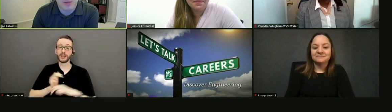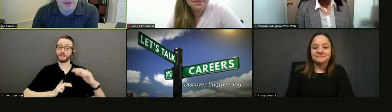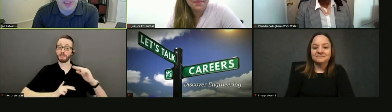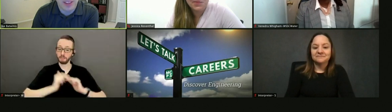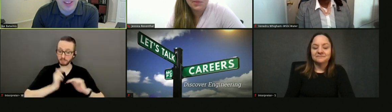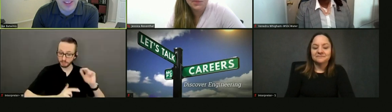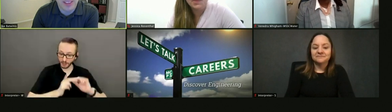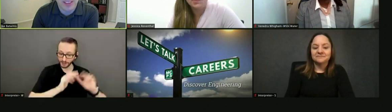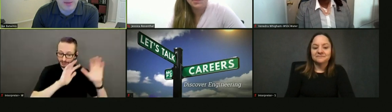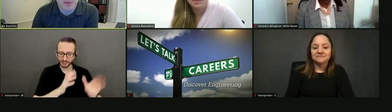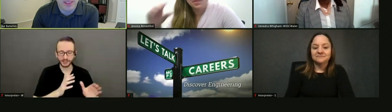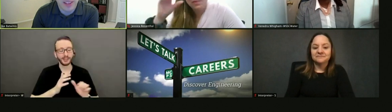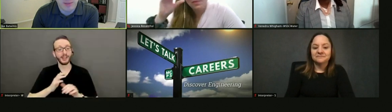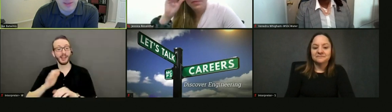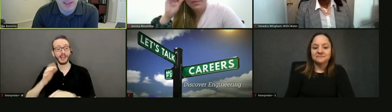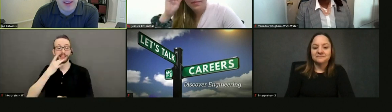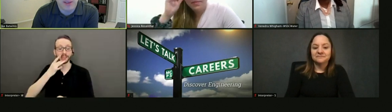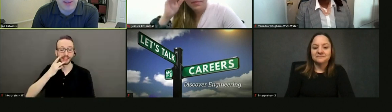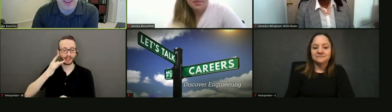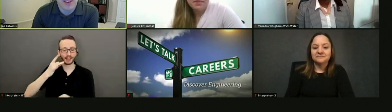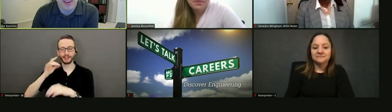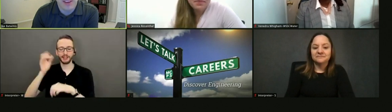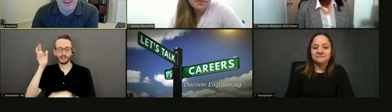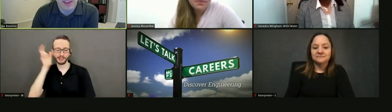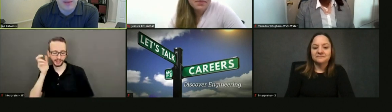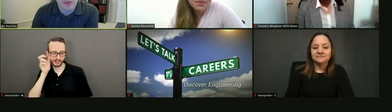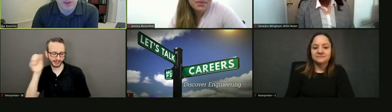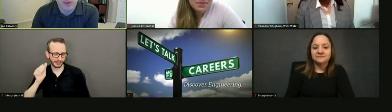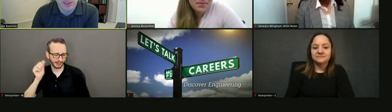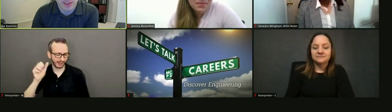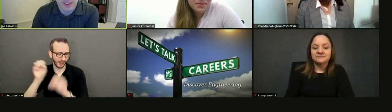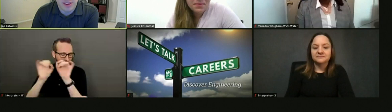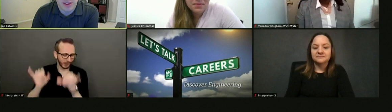and working on the lighting systems and setting up the sound.